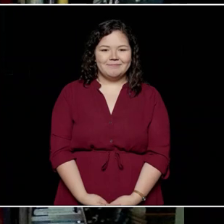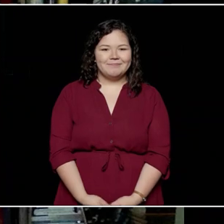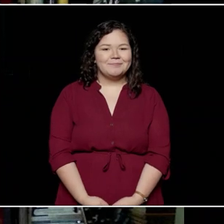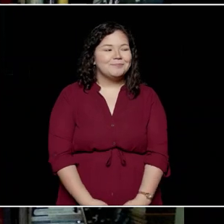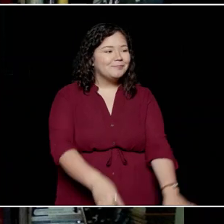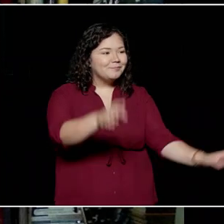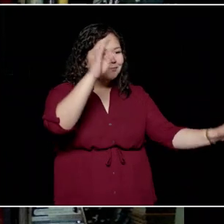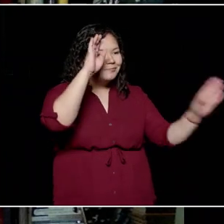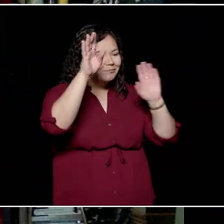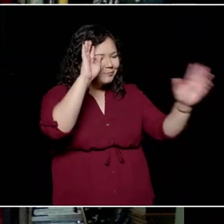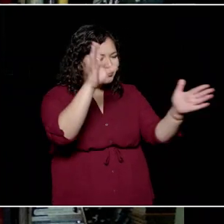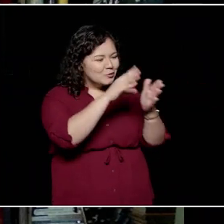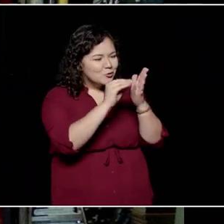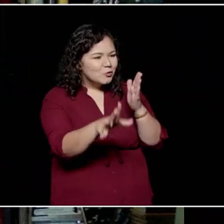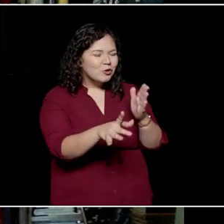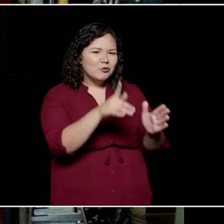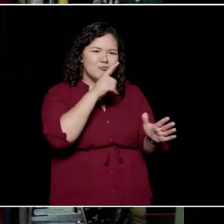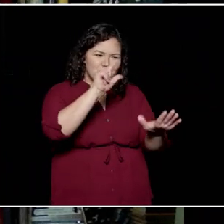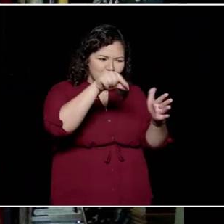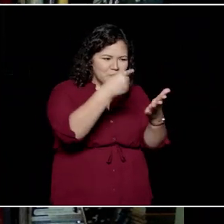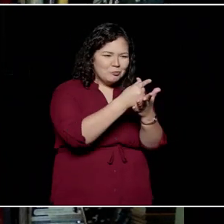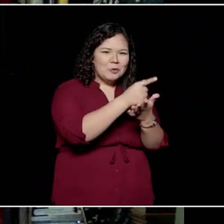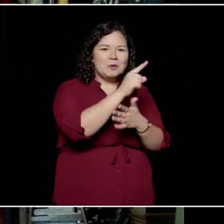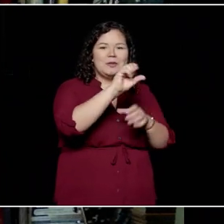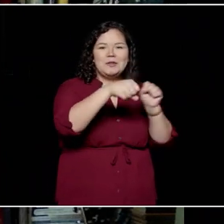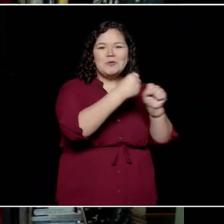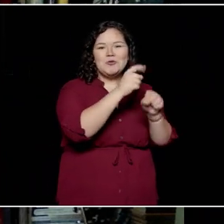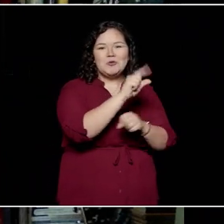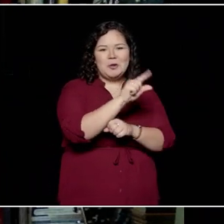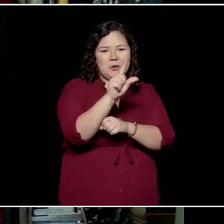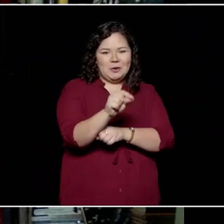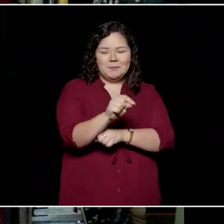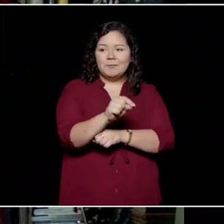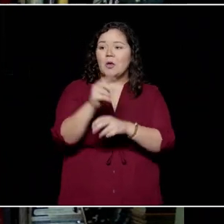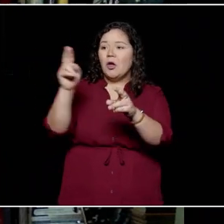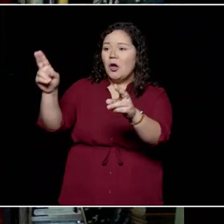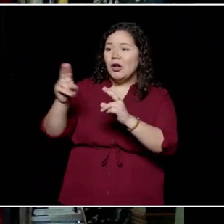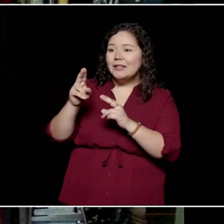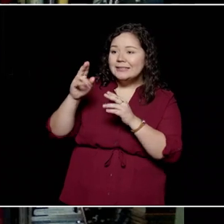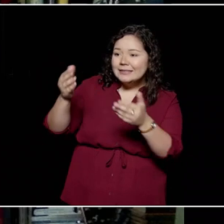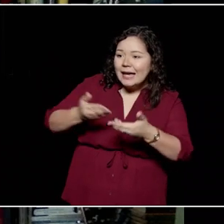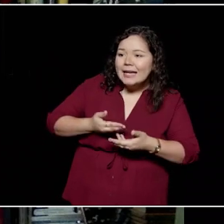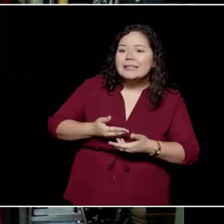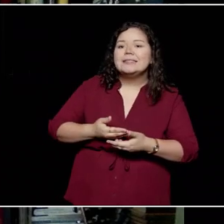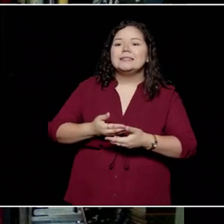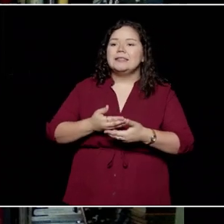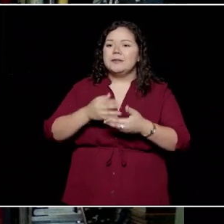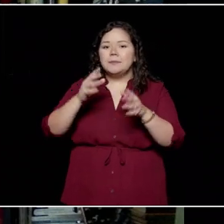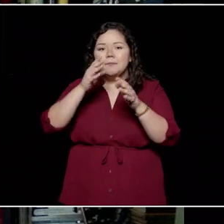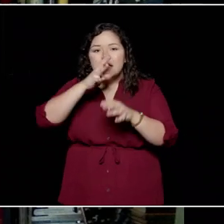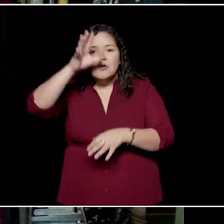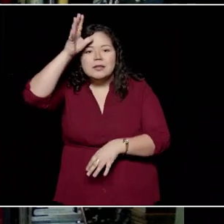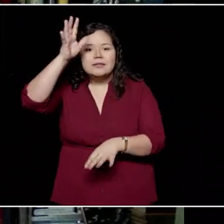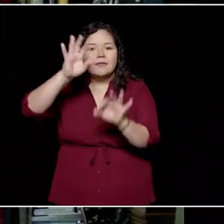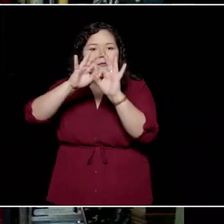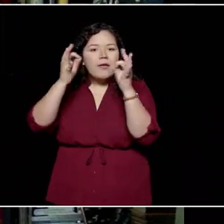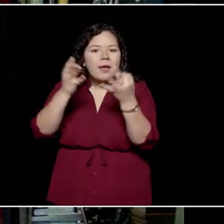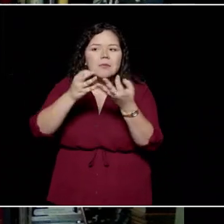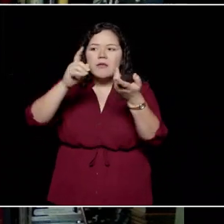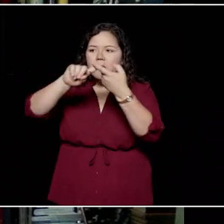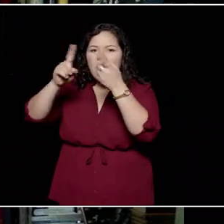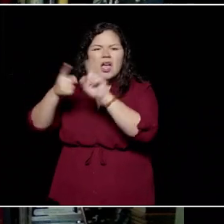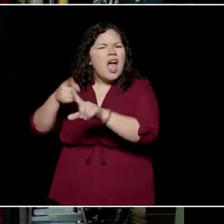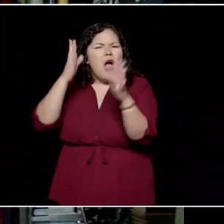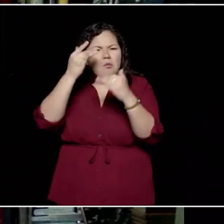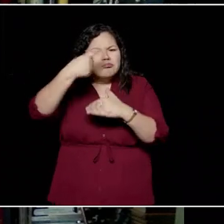Hello to the students of the graduating class of 2020, honored guests, faculty, parents, family members. I hope you are well,